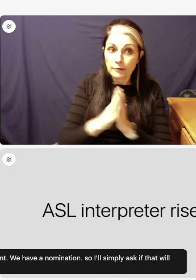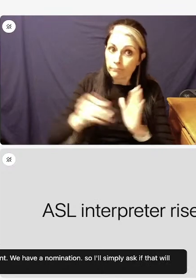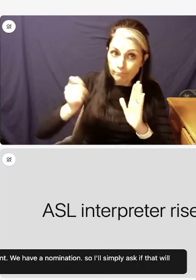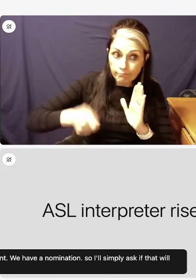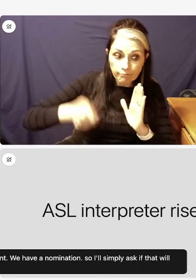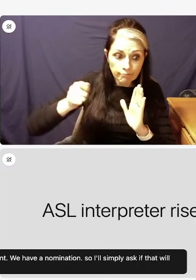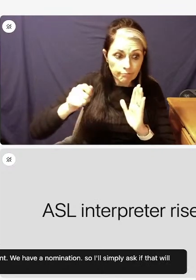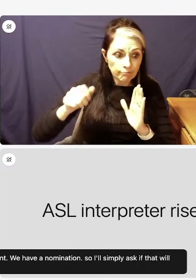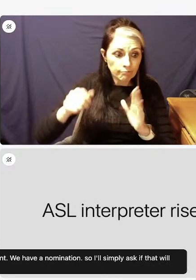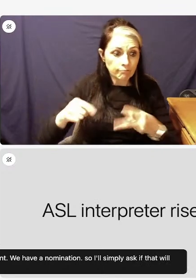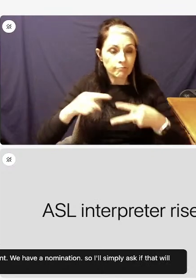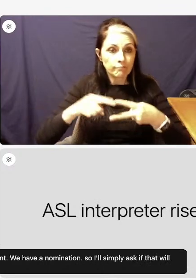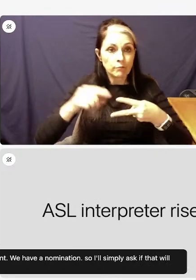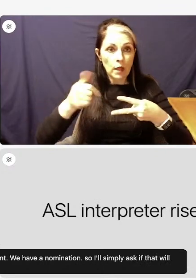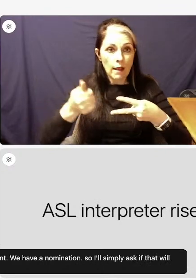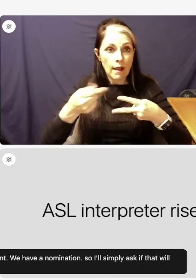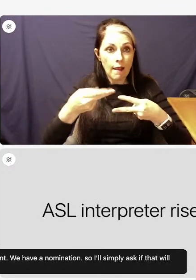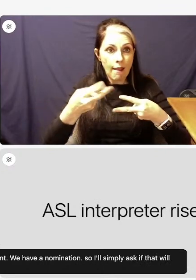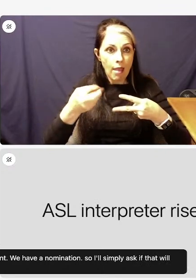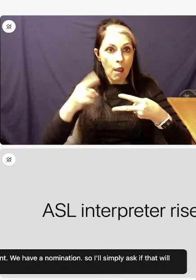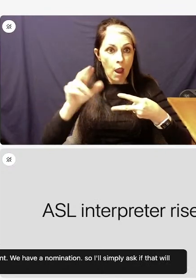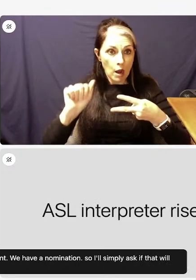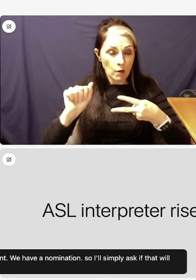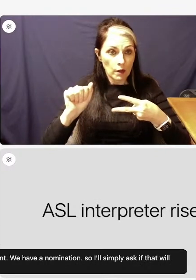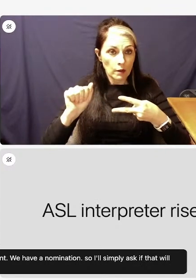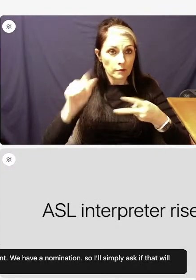haro um